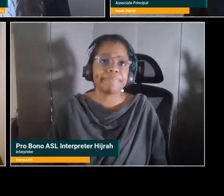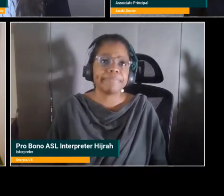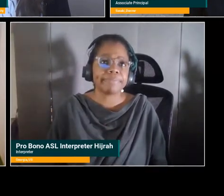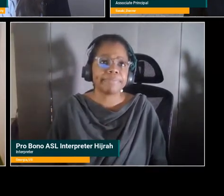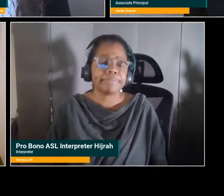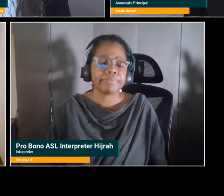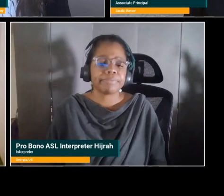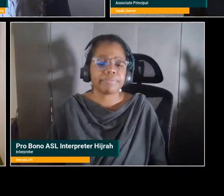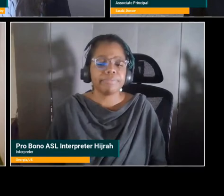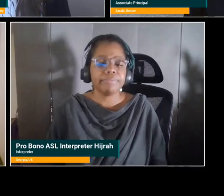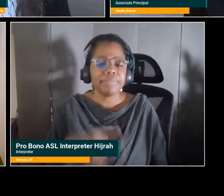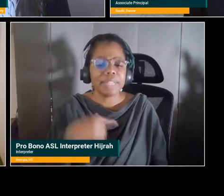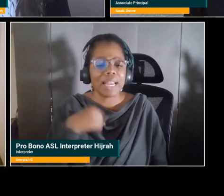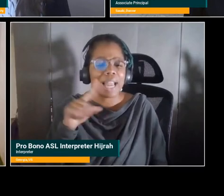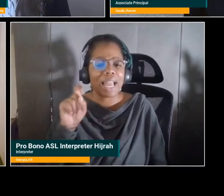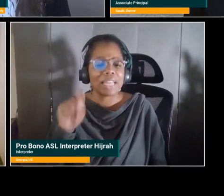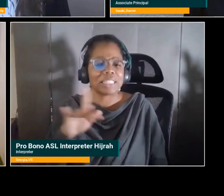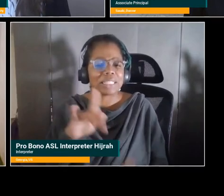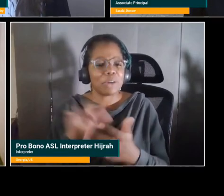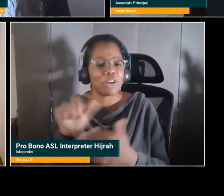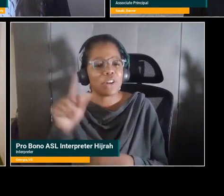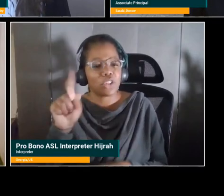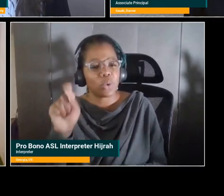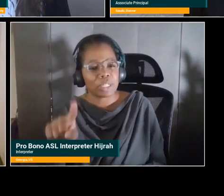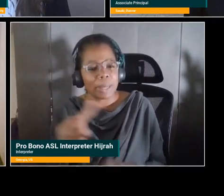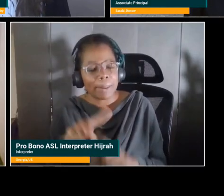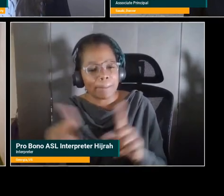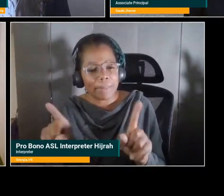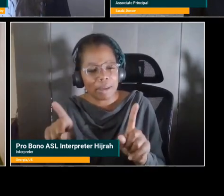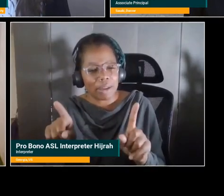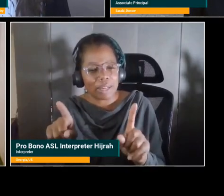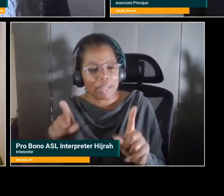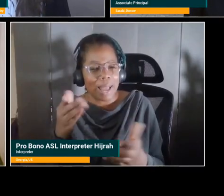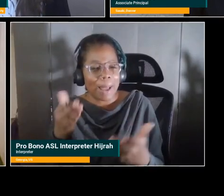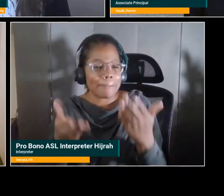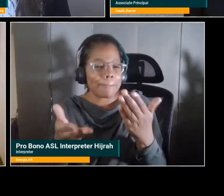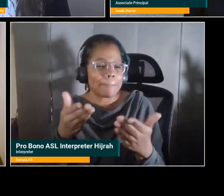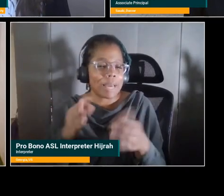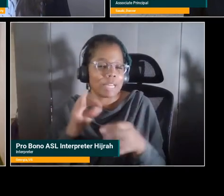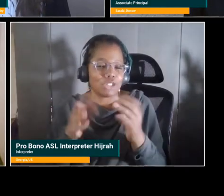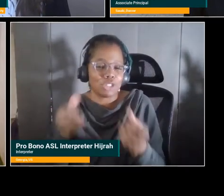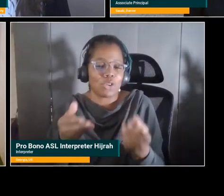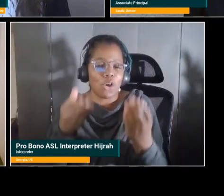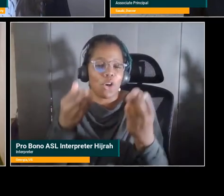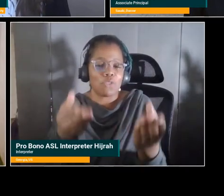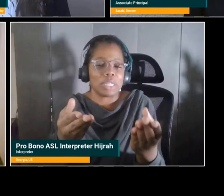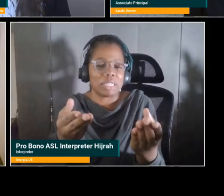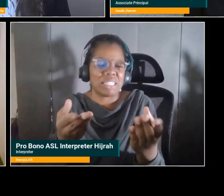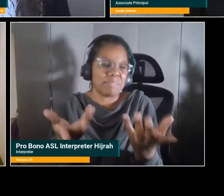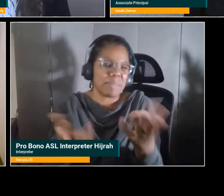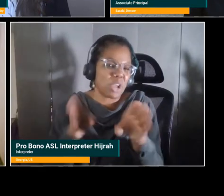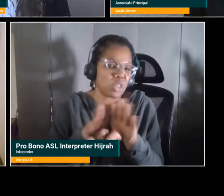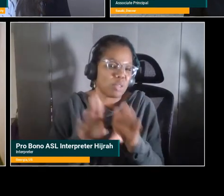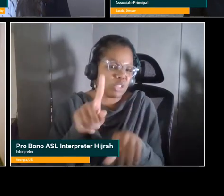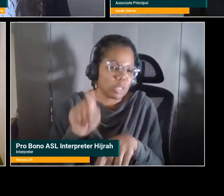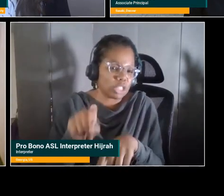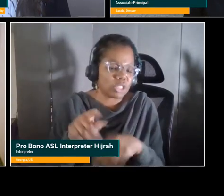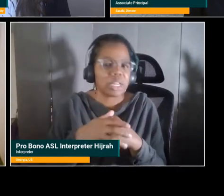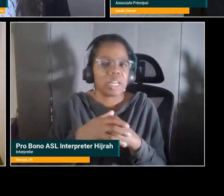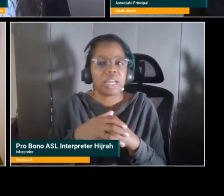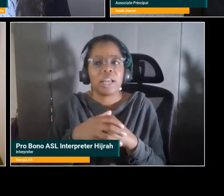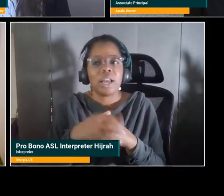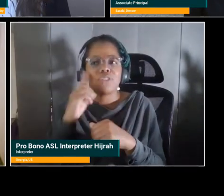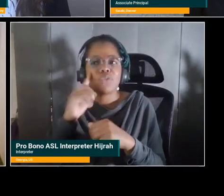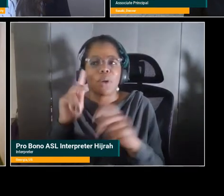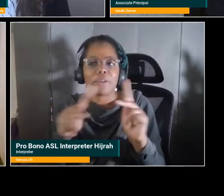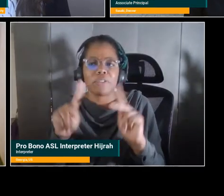I sort of asked this in the middle of another question, but I might just offer this as a closing question, which is for folks